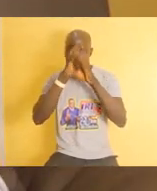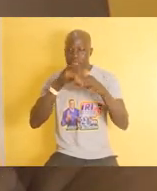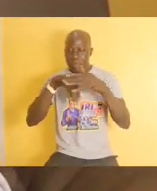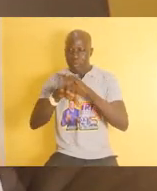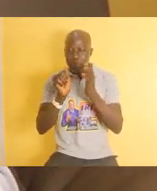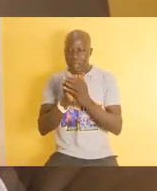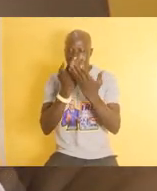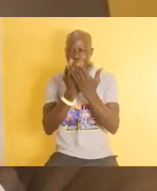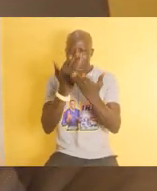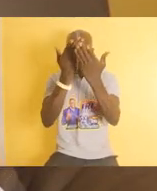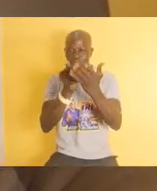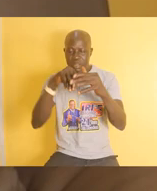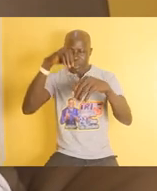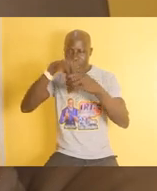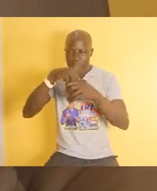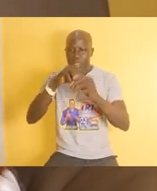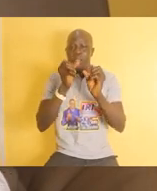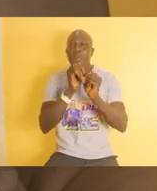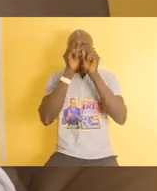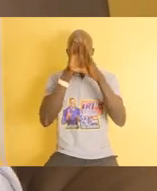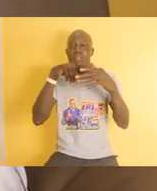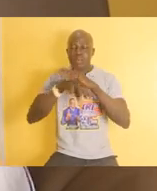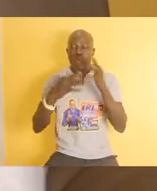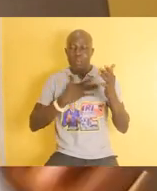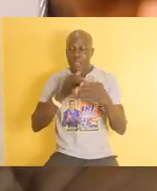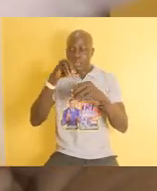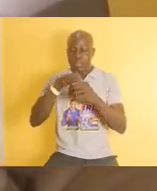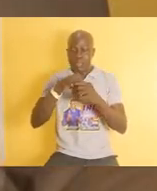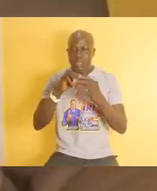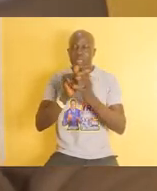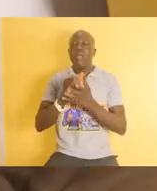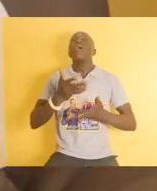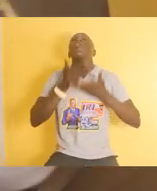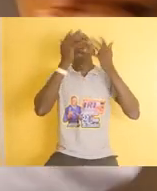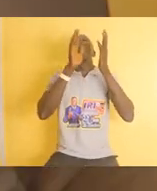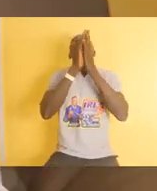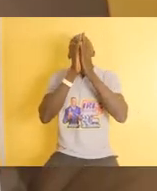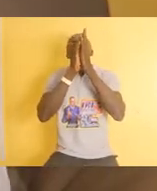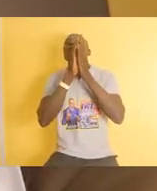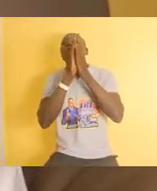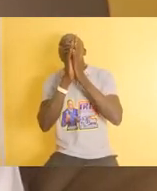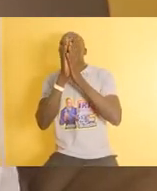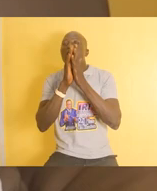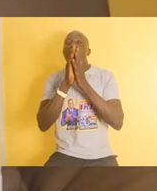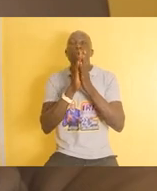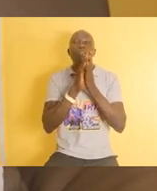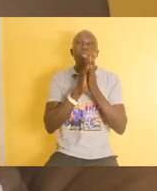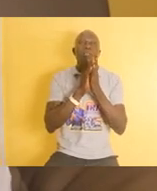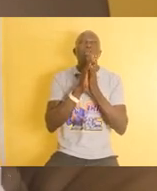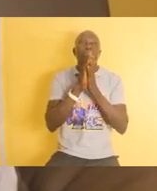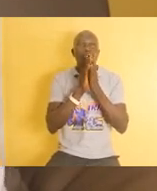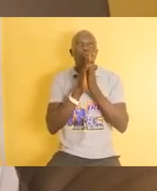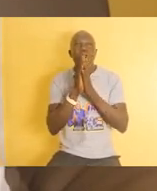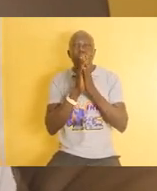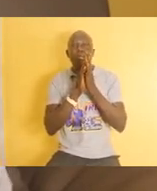mi fi ìbùkún sí irúgbìn mi ẹgbẹ́ òfin tó yà bí olúwa jésù olúwa